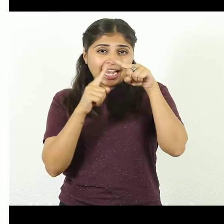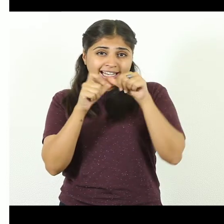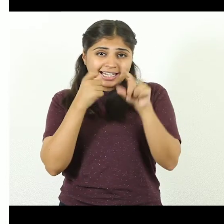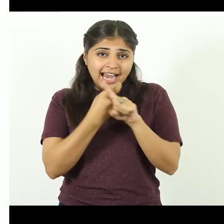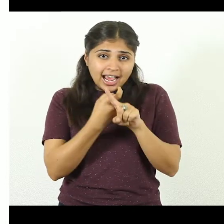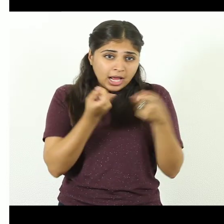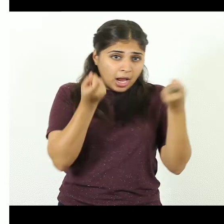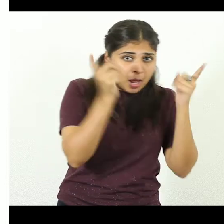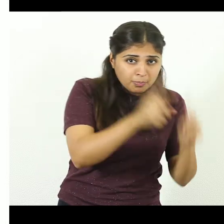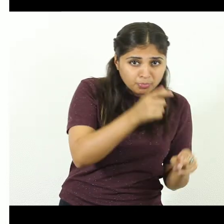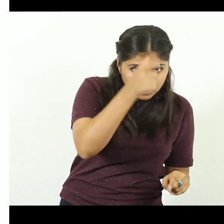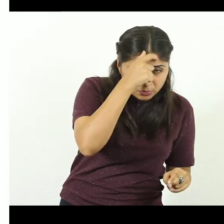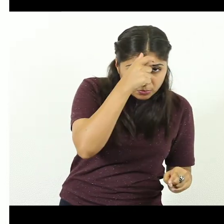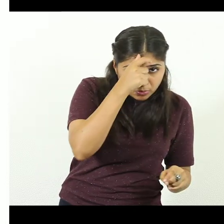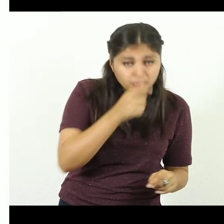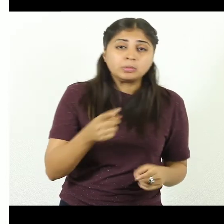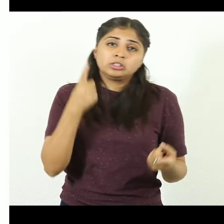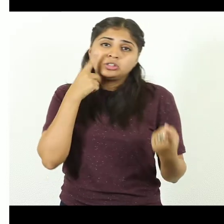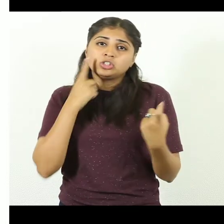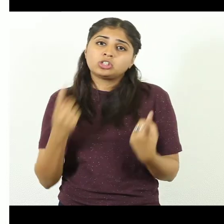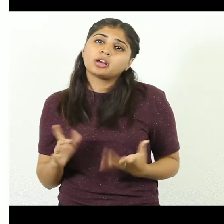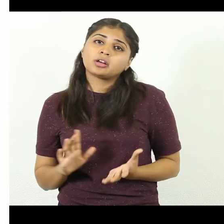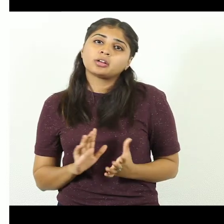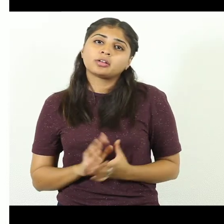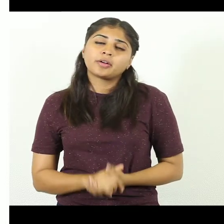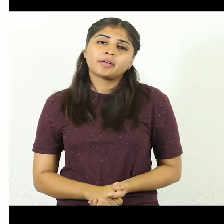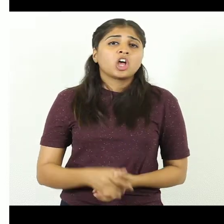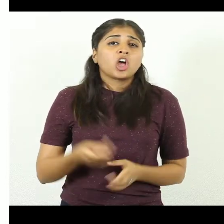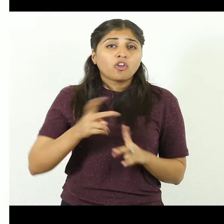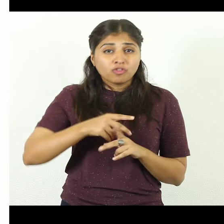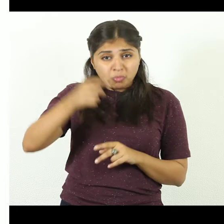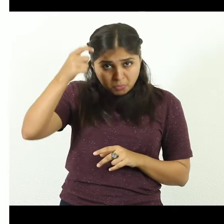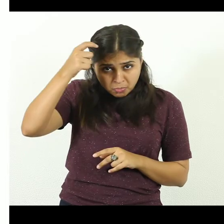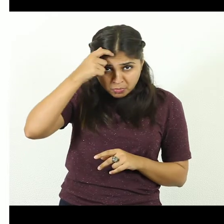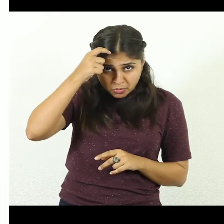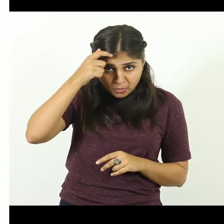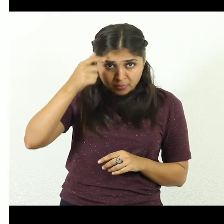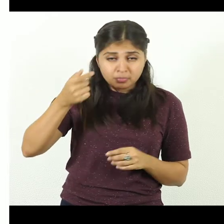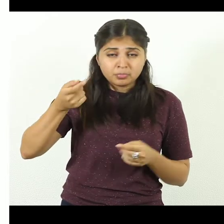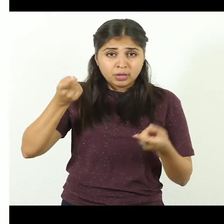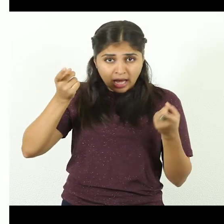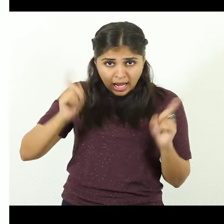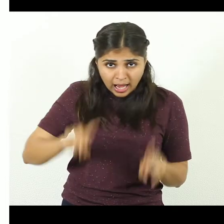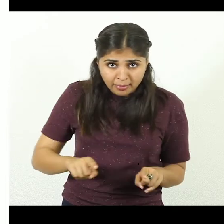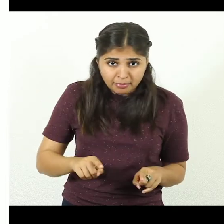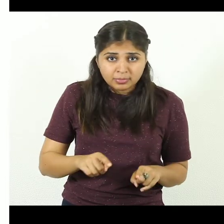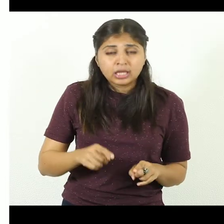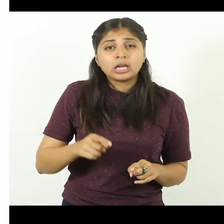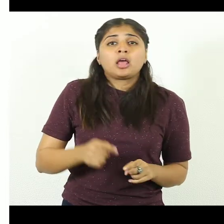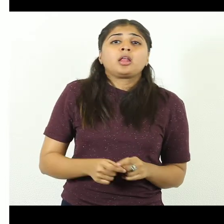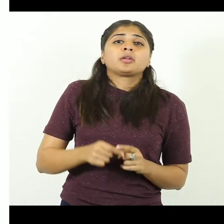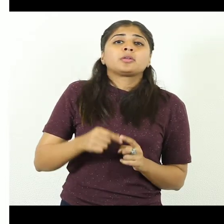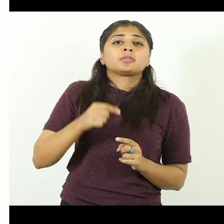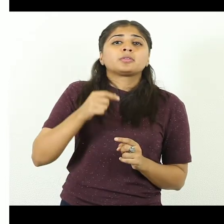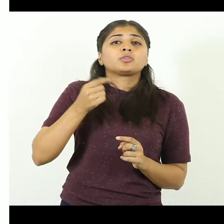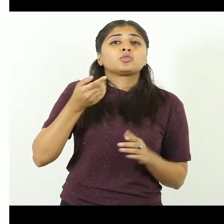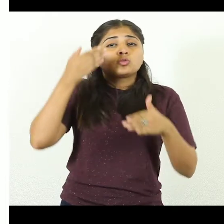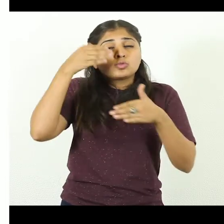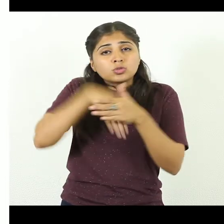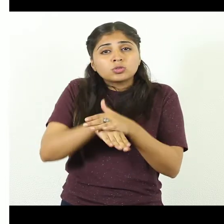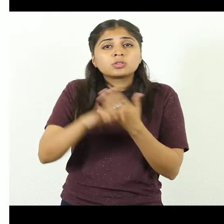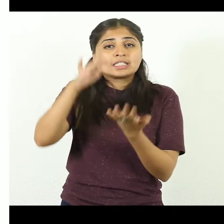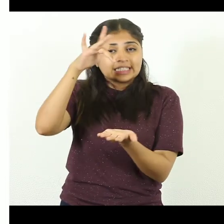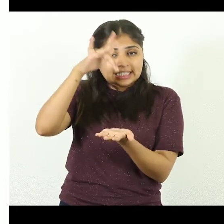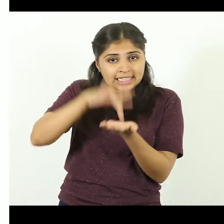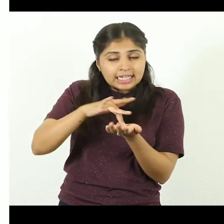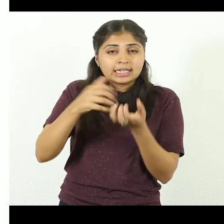database attack in real time, accelerate incident response and forensic investigation through centralized management